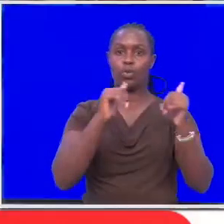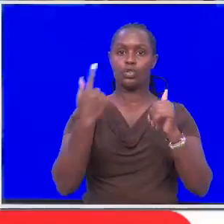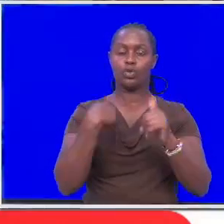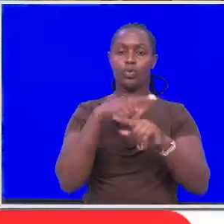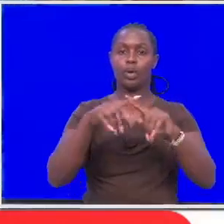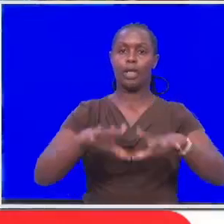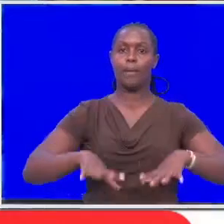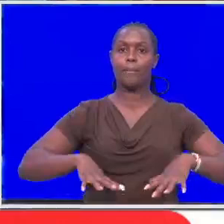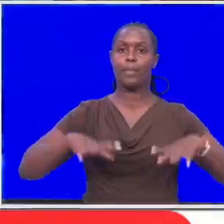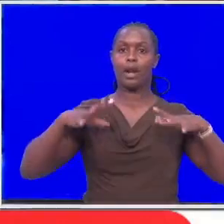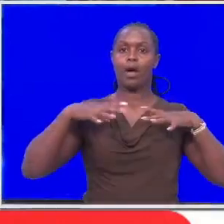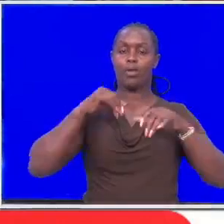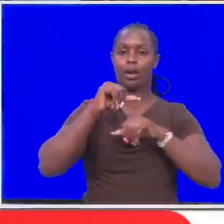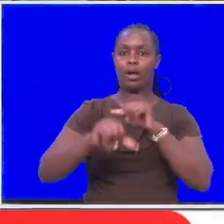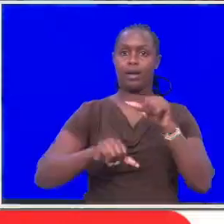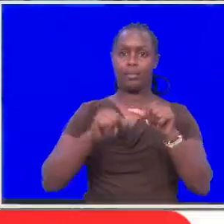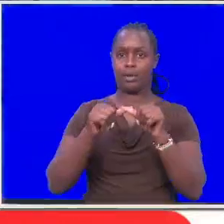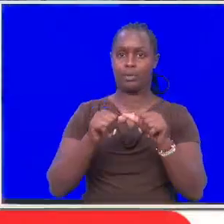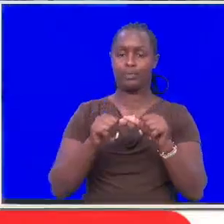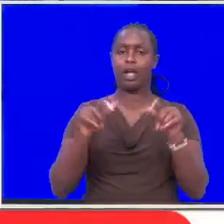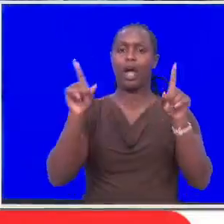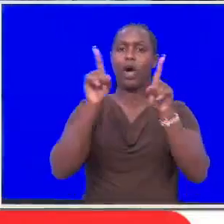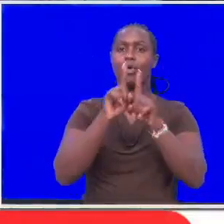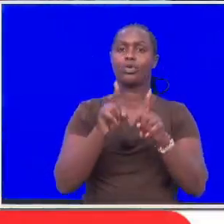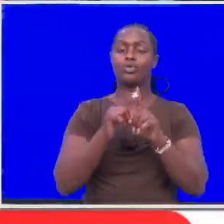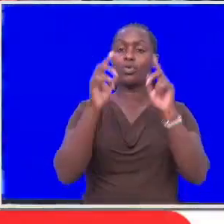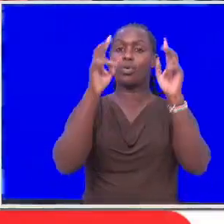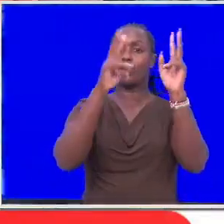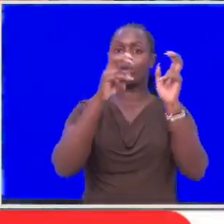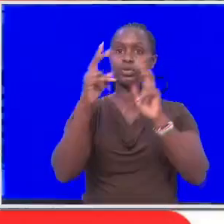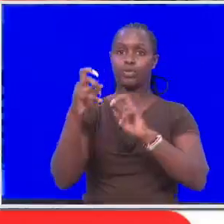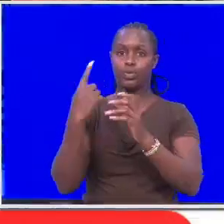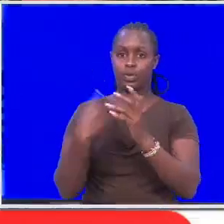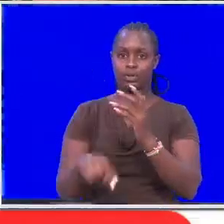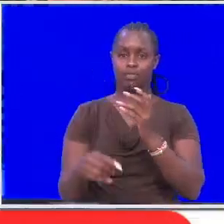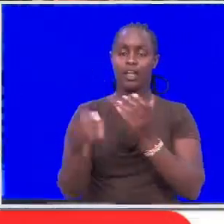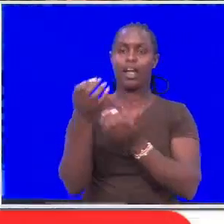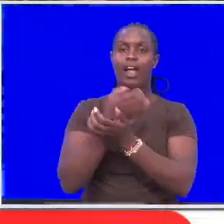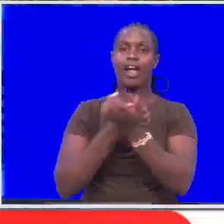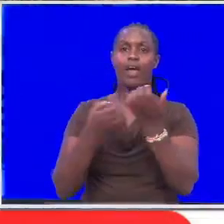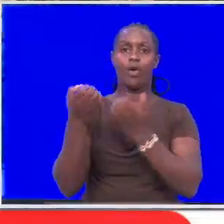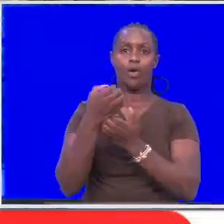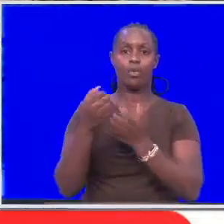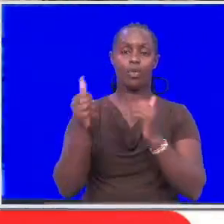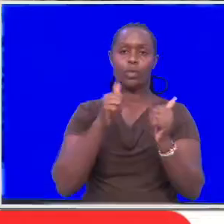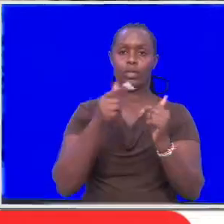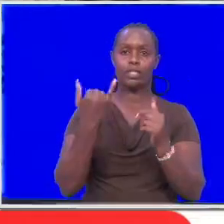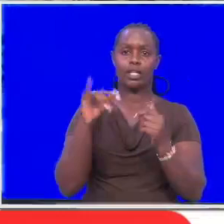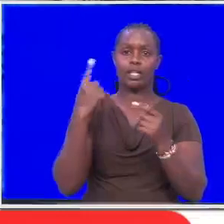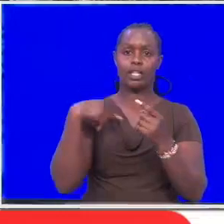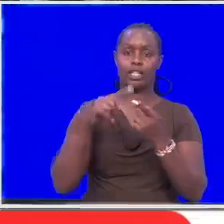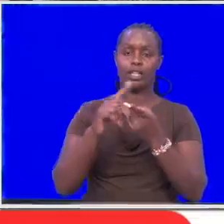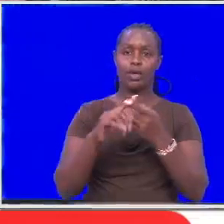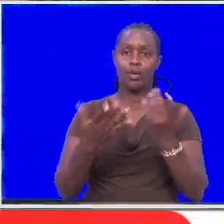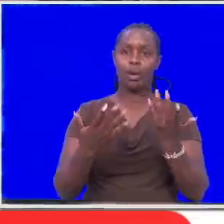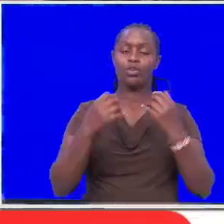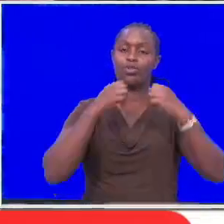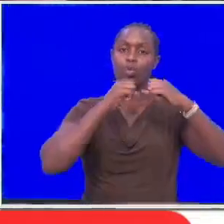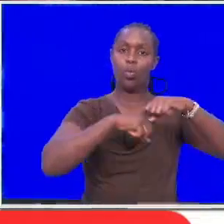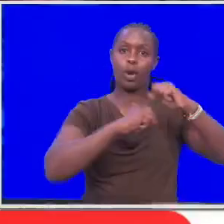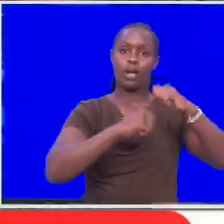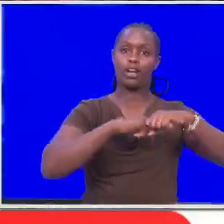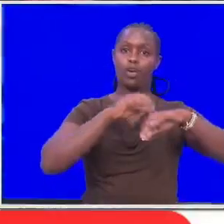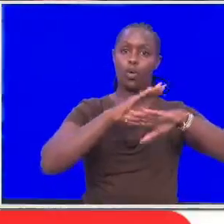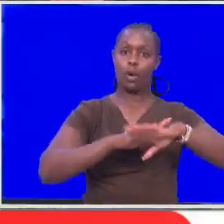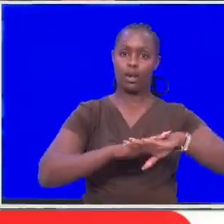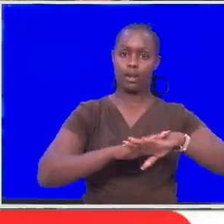of. Among the thorny issues on the agenda is the cost of living, which the two sides are yet to strike consensus on